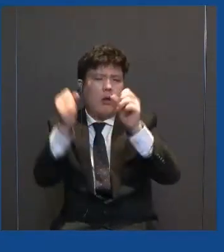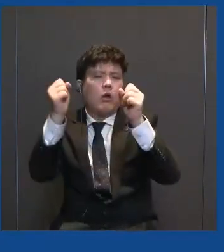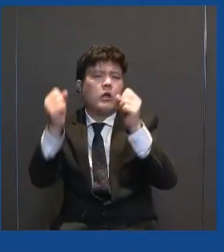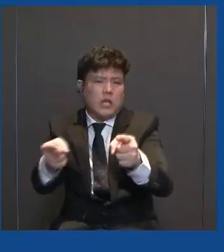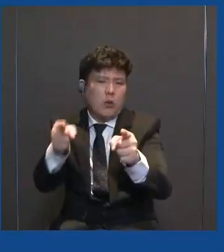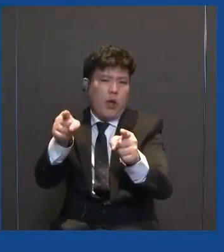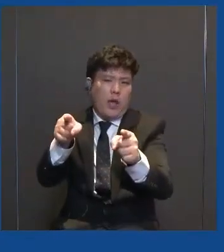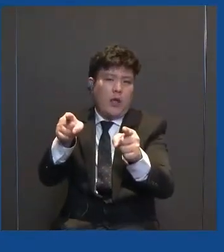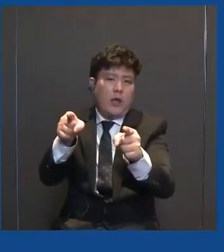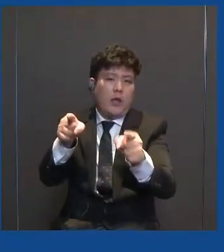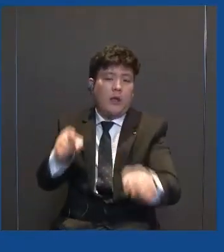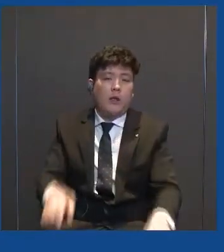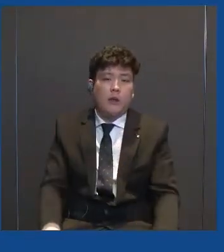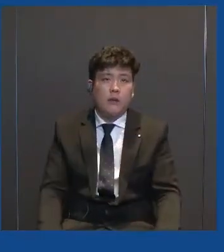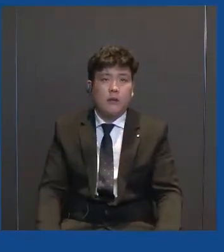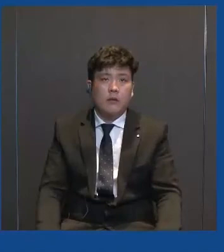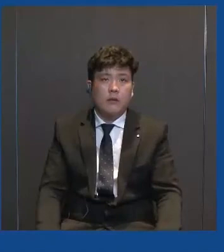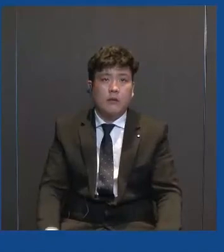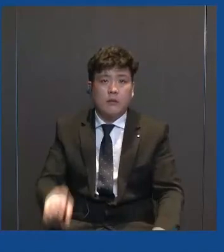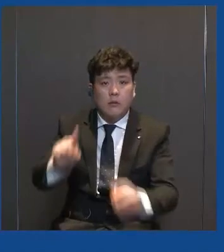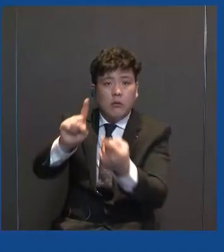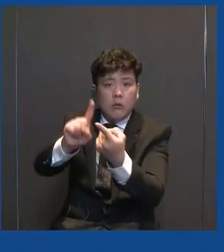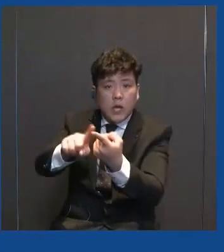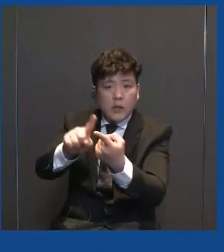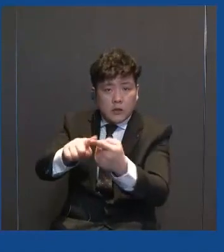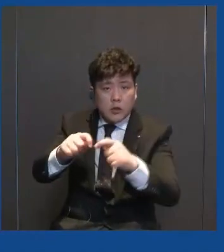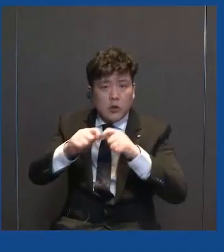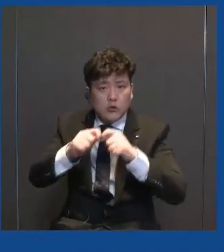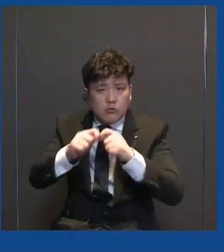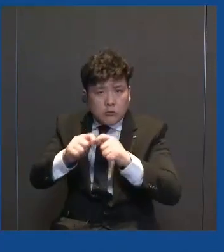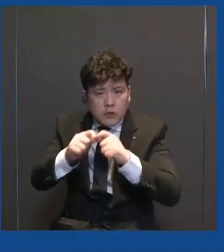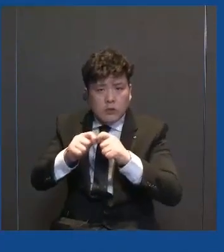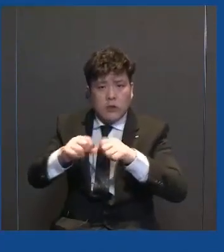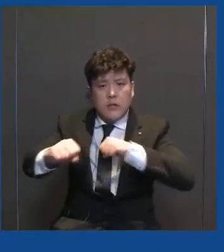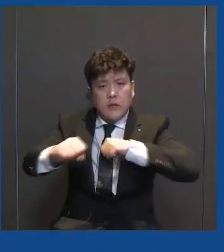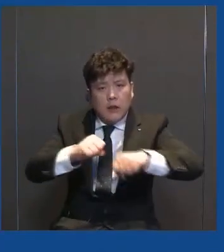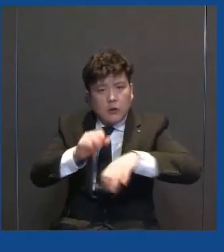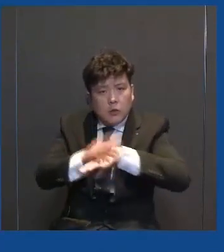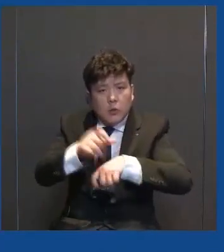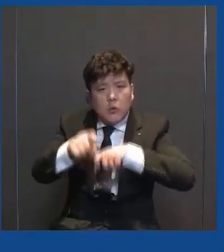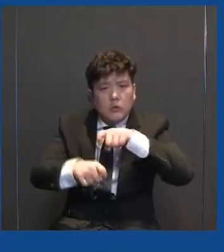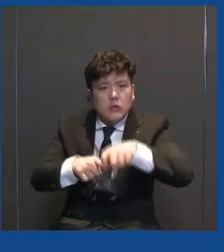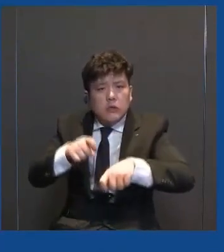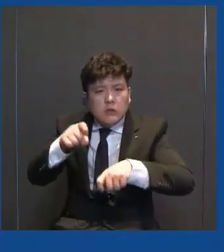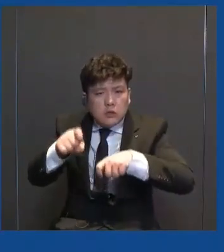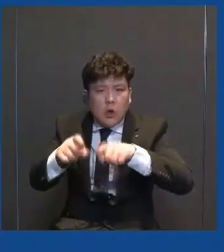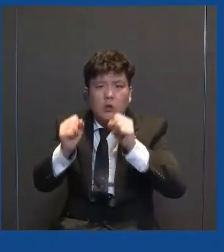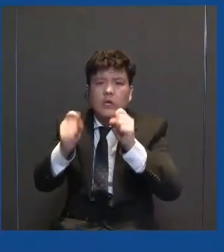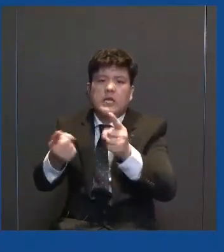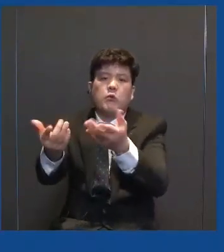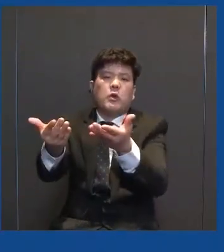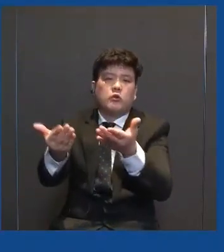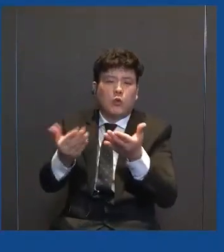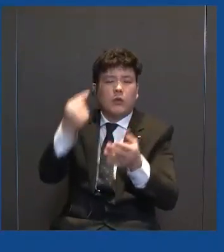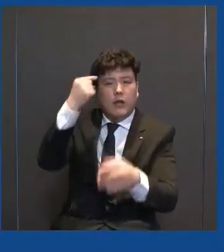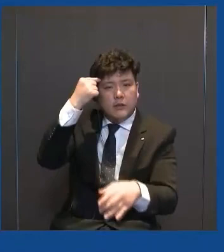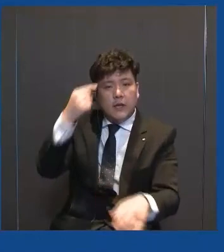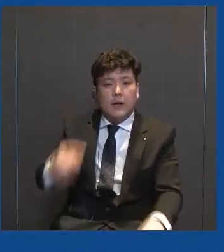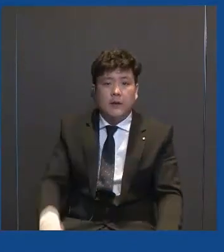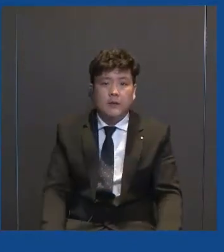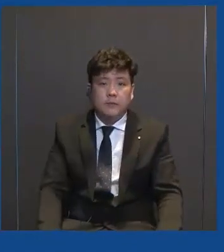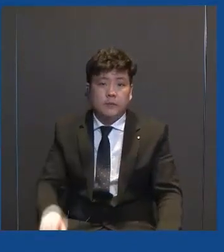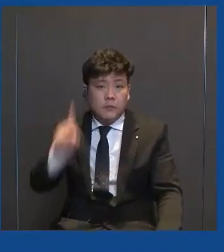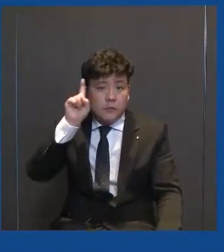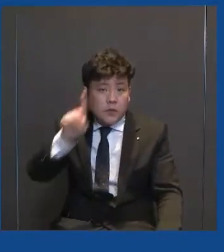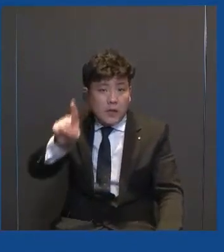that perhaps COVID-19 was a chance for us to bring to the fore the issues related to the older persons that have been bringing below the surface.